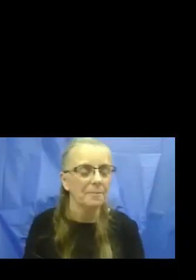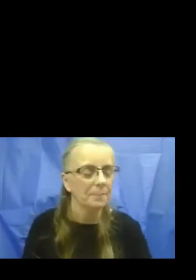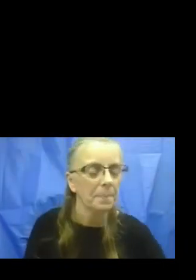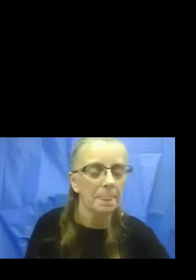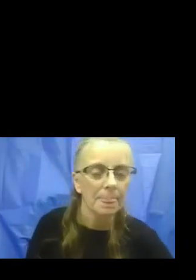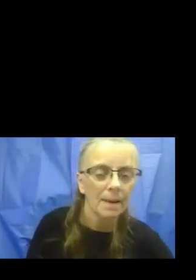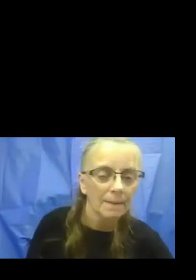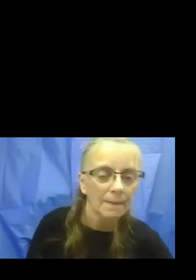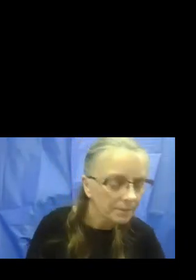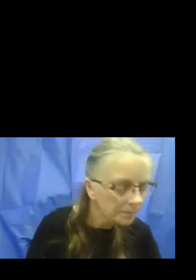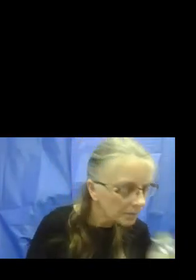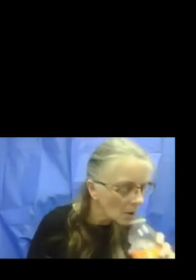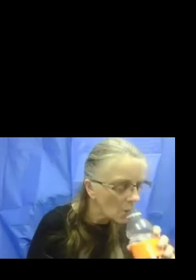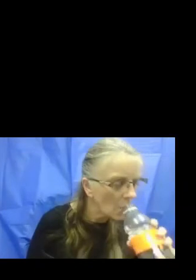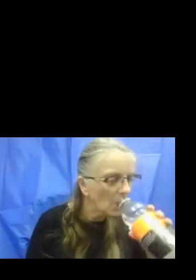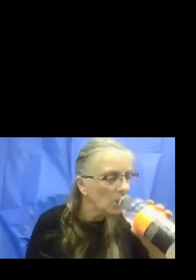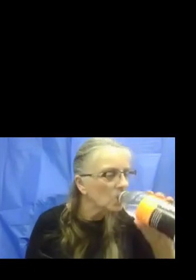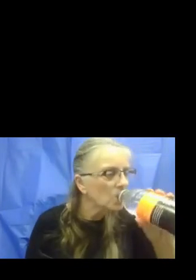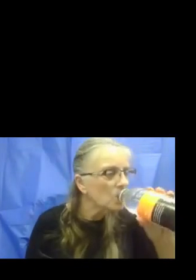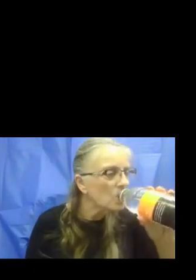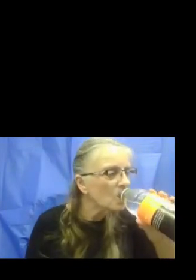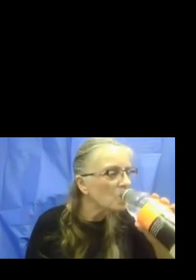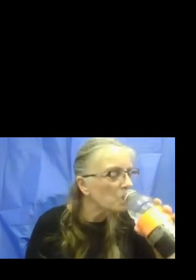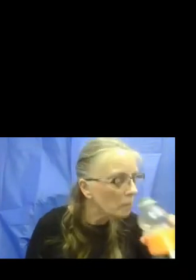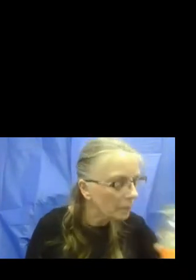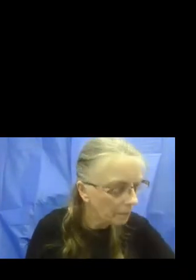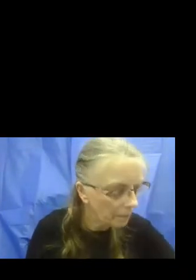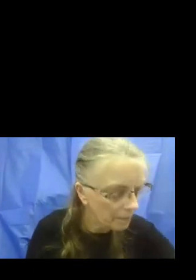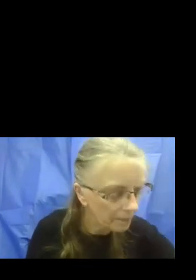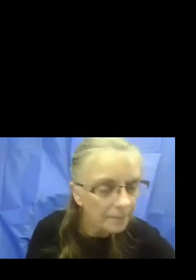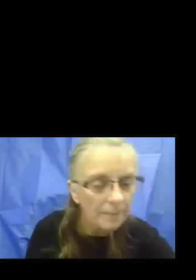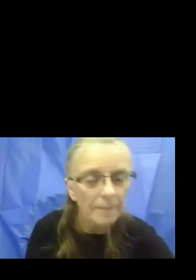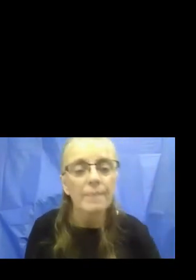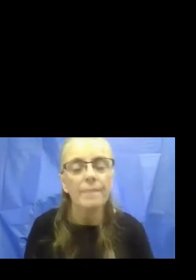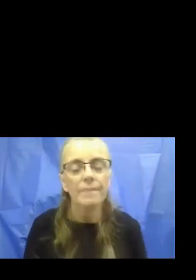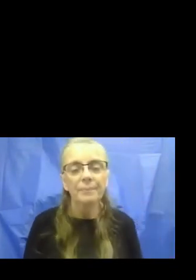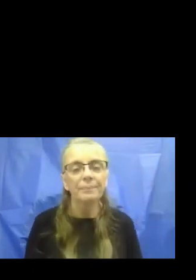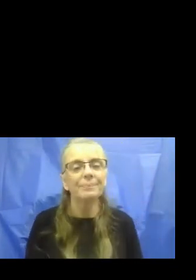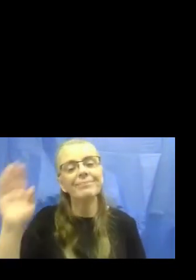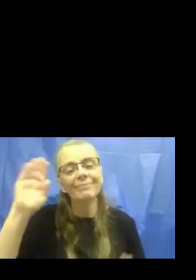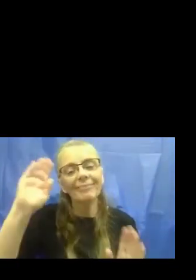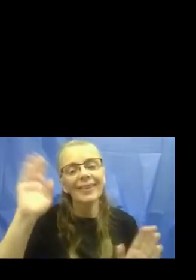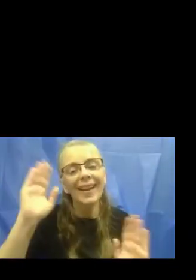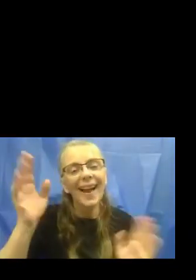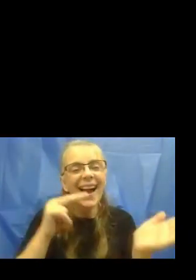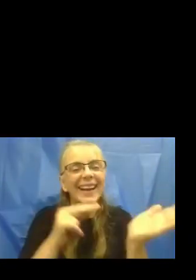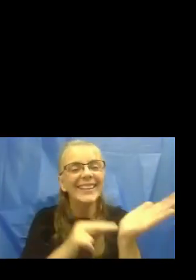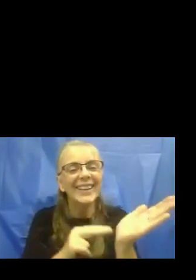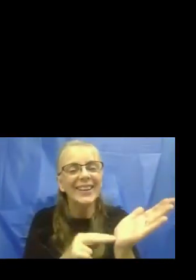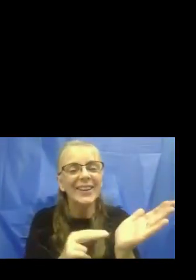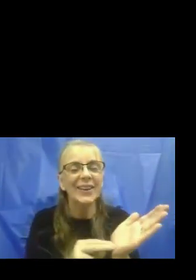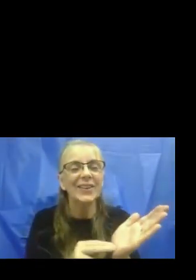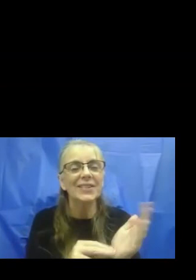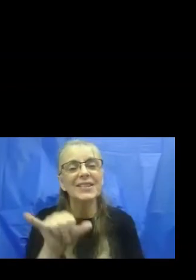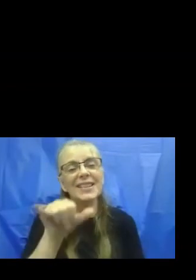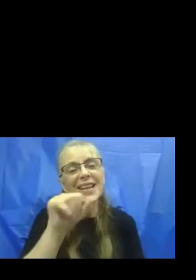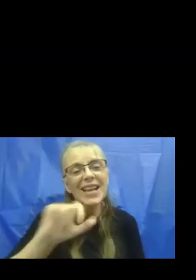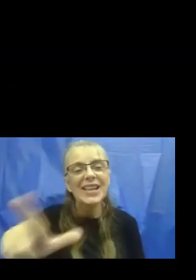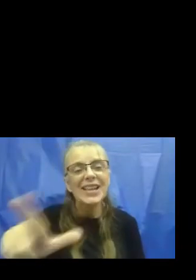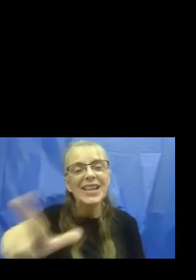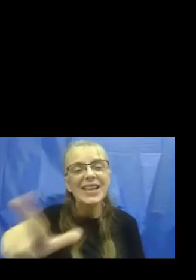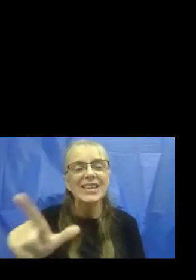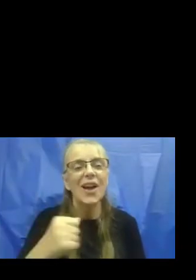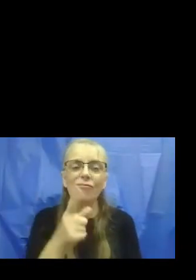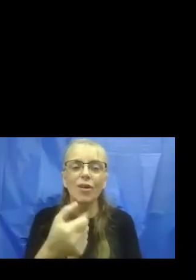Hi, nurses. Y'all make a really big impact on other people's lives, so I just want to say thank